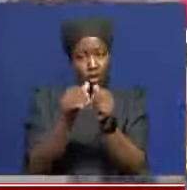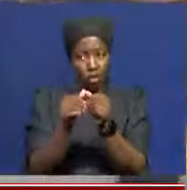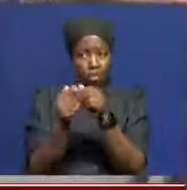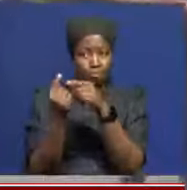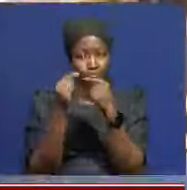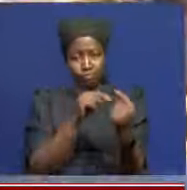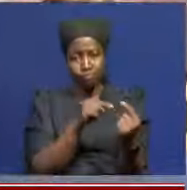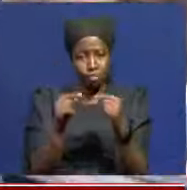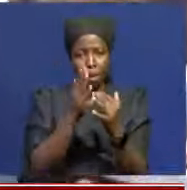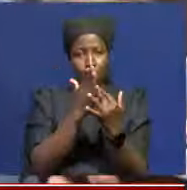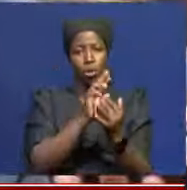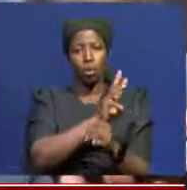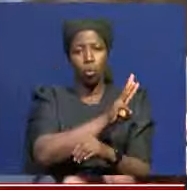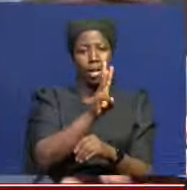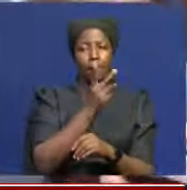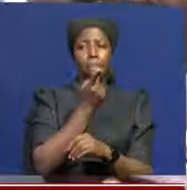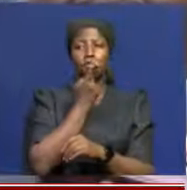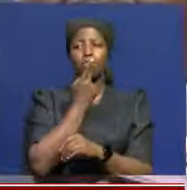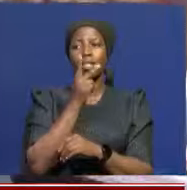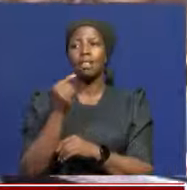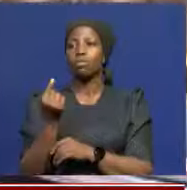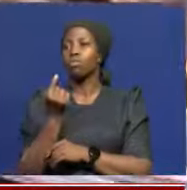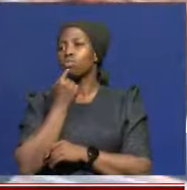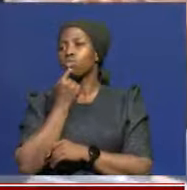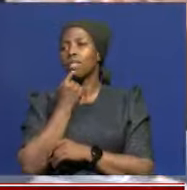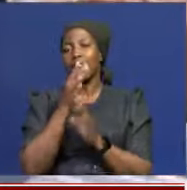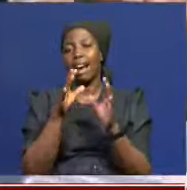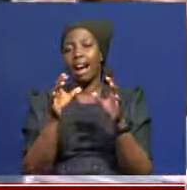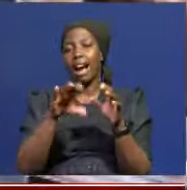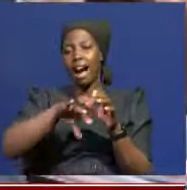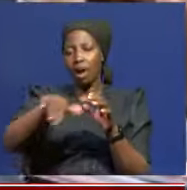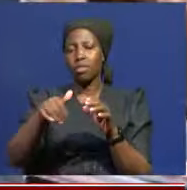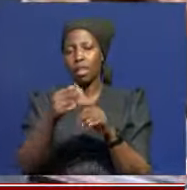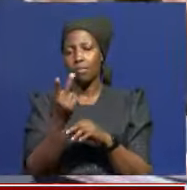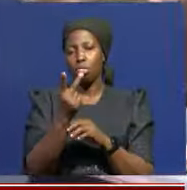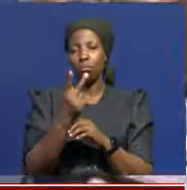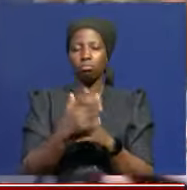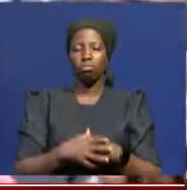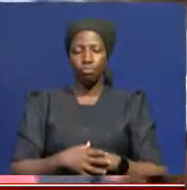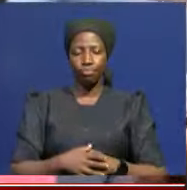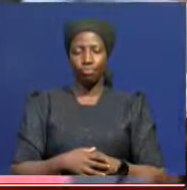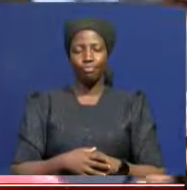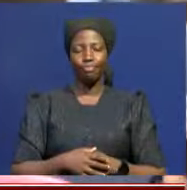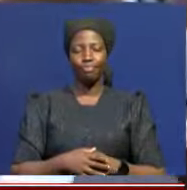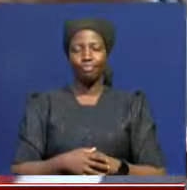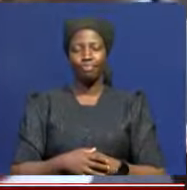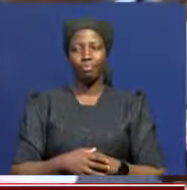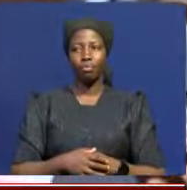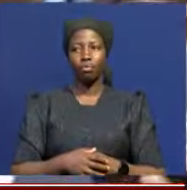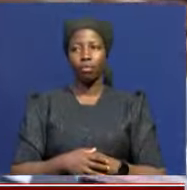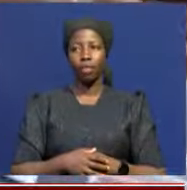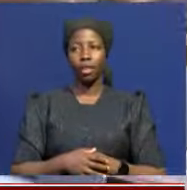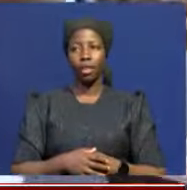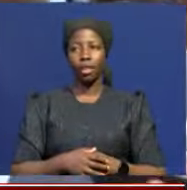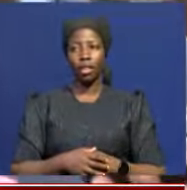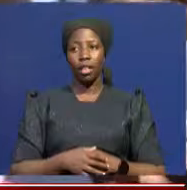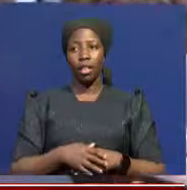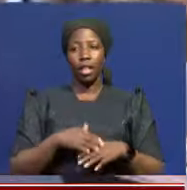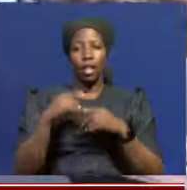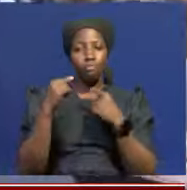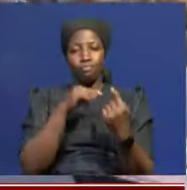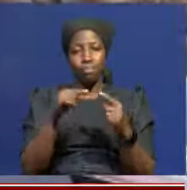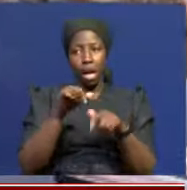Turkana counties. Boundaries Commission. Hata Yashpal Kai Commission of 2005, ilikuwa ni ya katiba na mambo ya